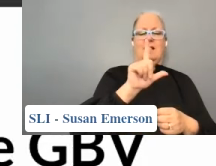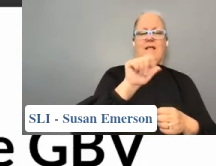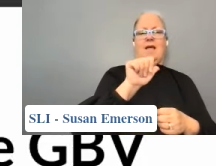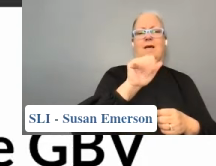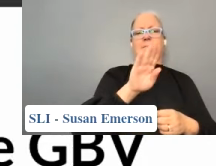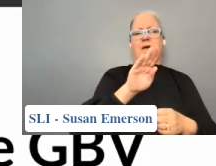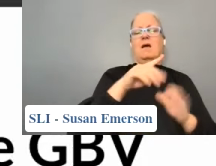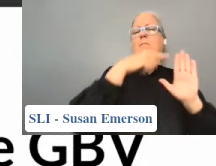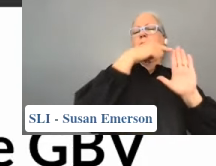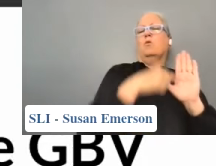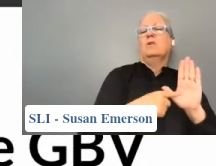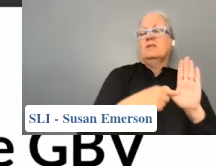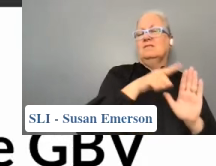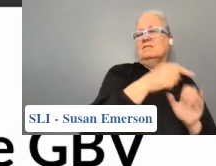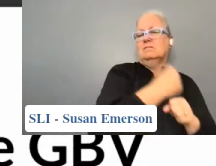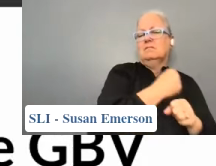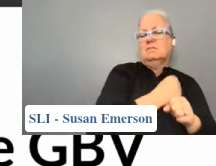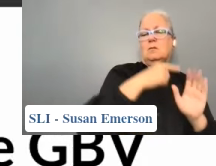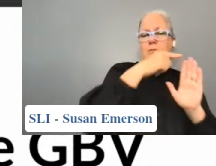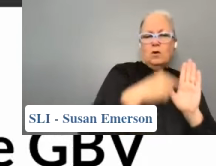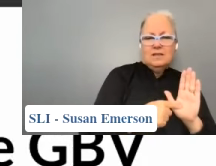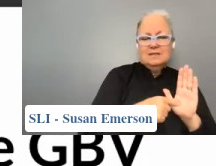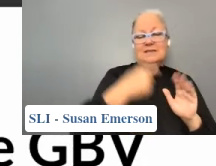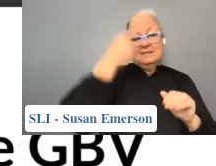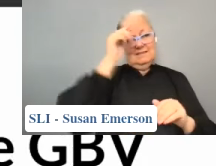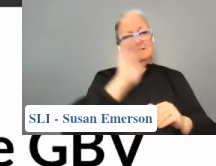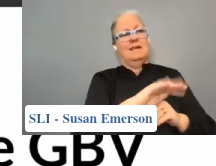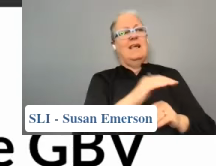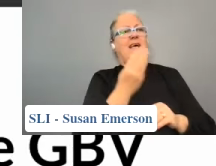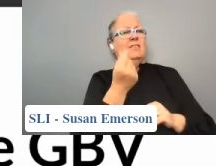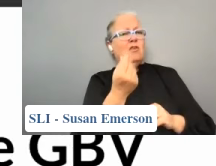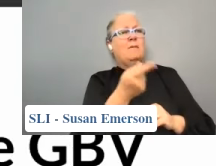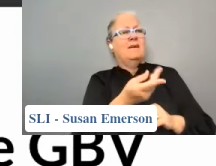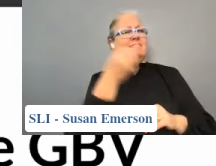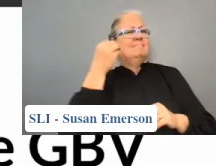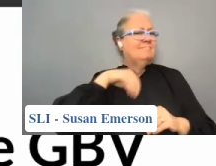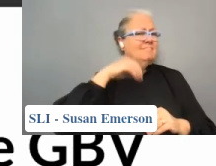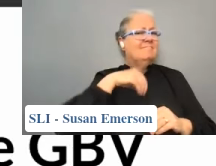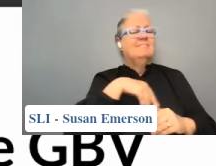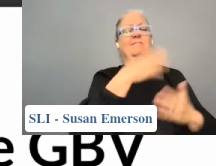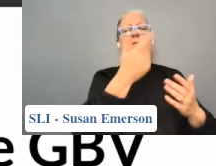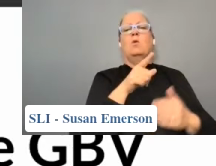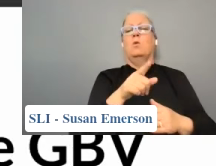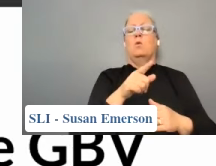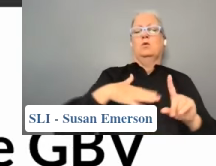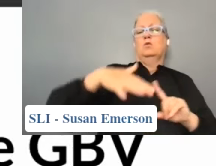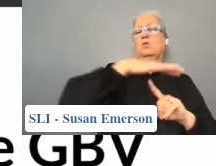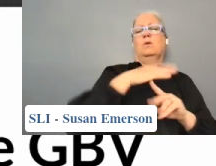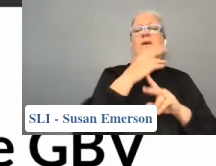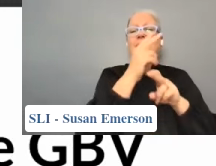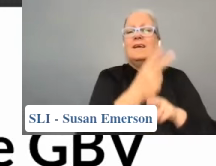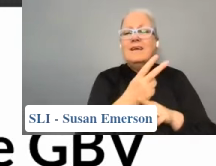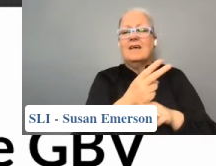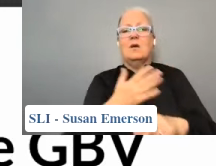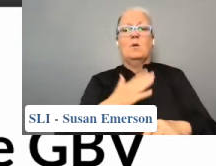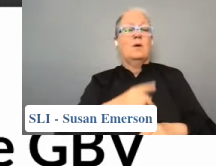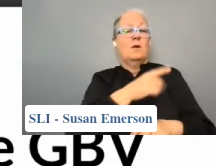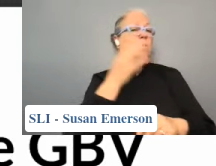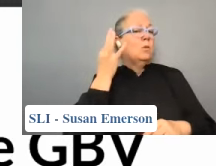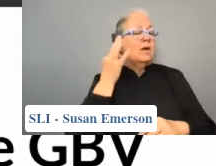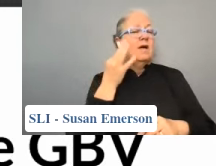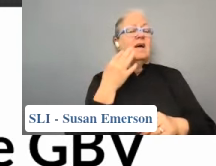actually sustainable mechanisms for women's economic empowerment, or social care so that women have access to childcare